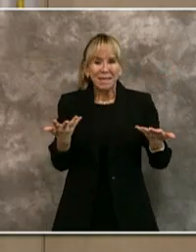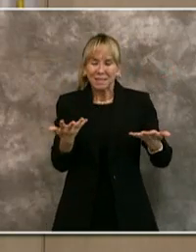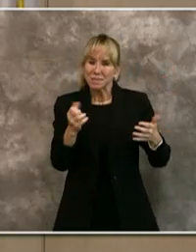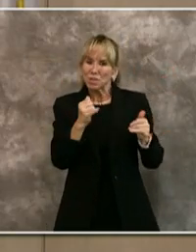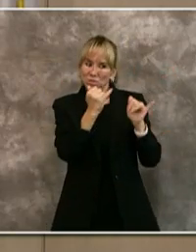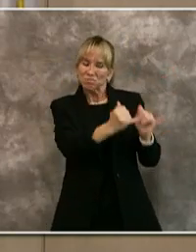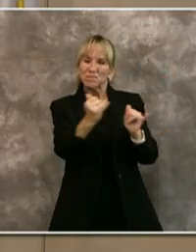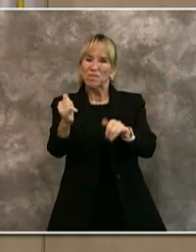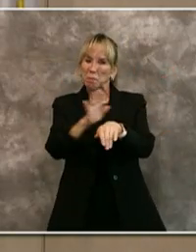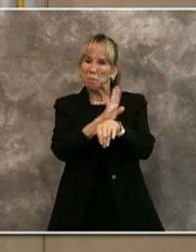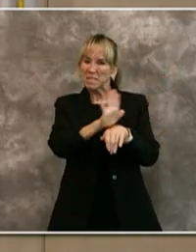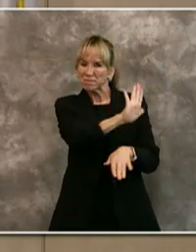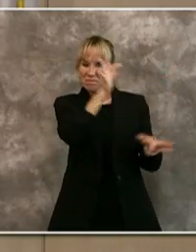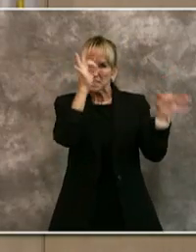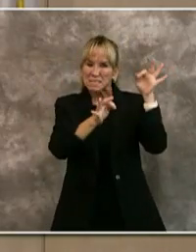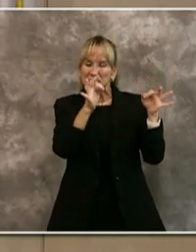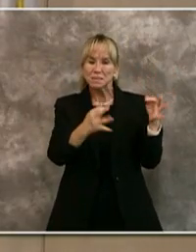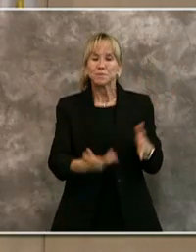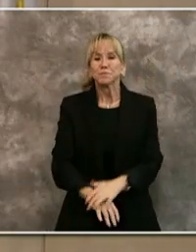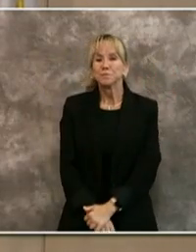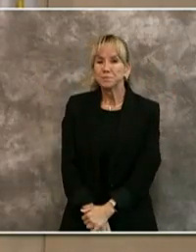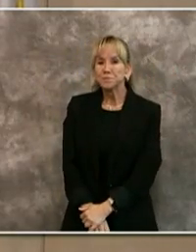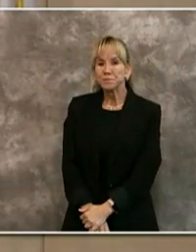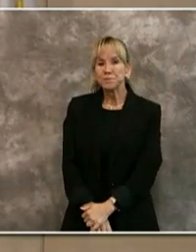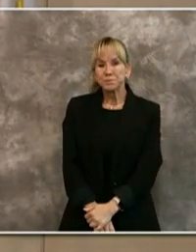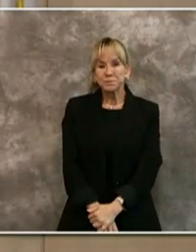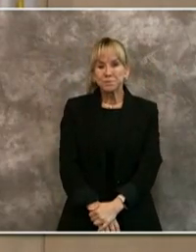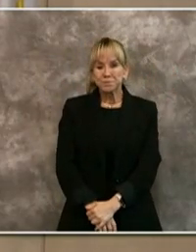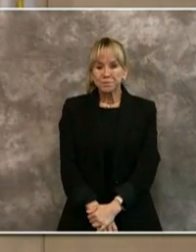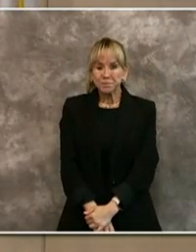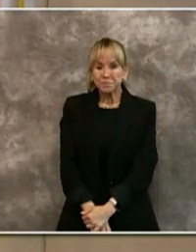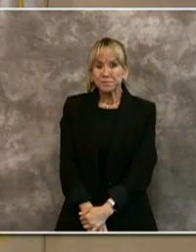addressed. Thank you. All right, thank you, Dr. Wooten.